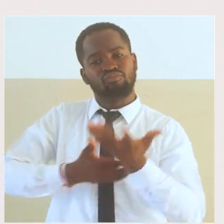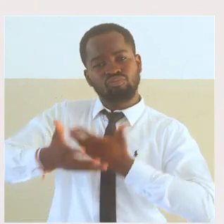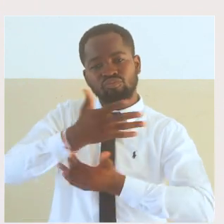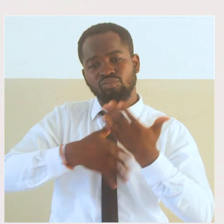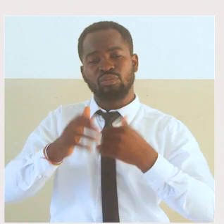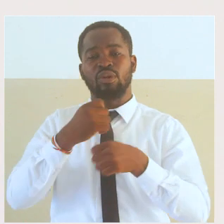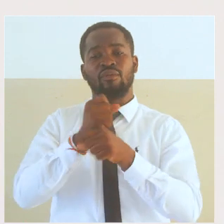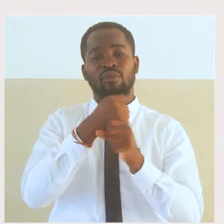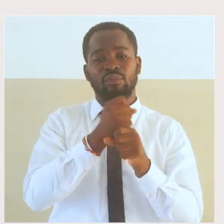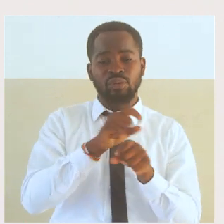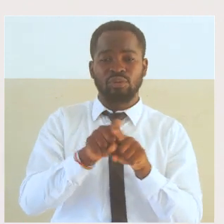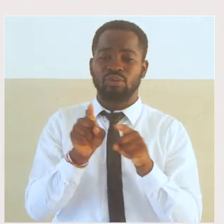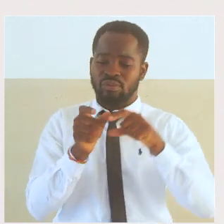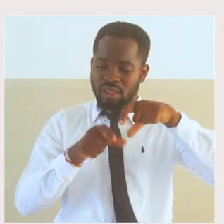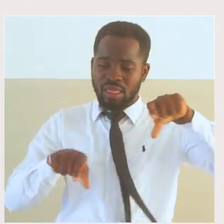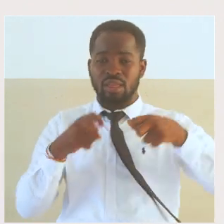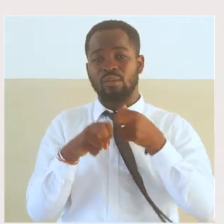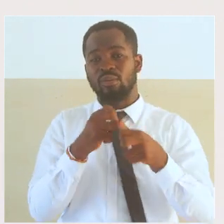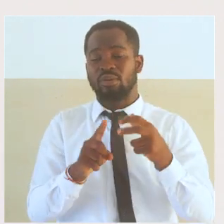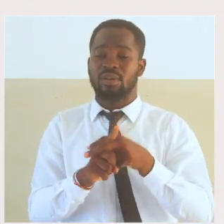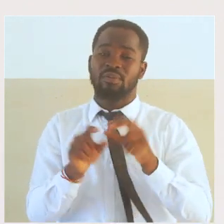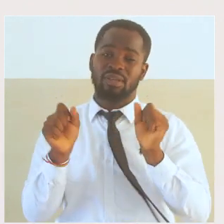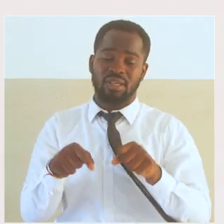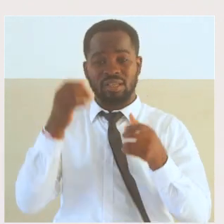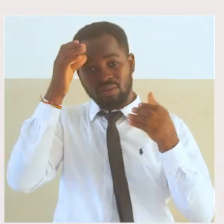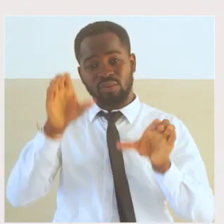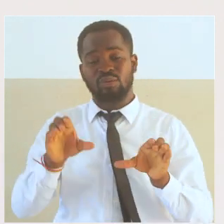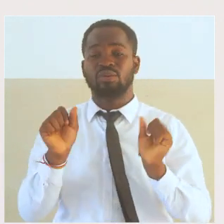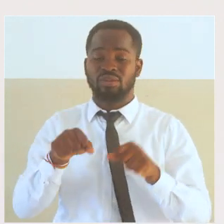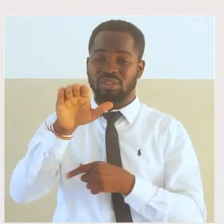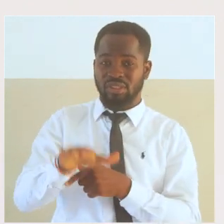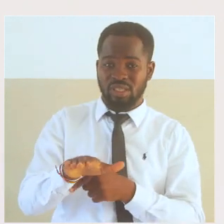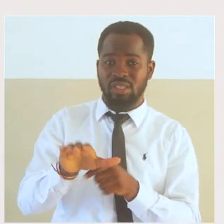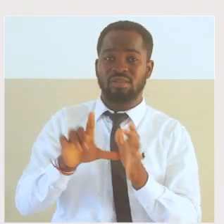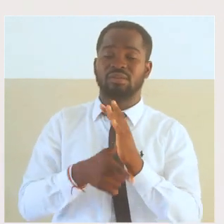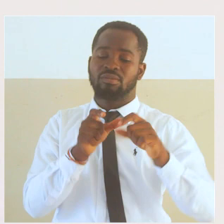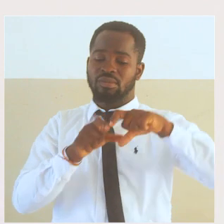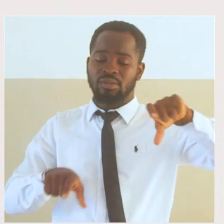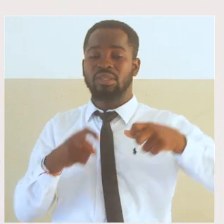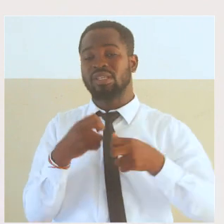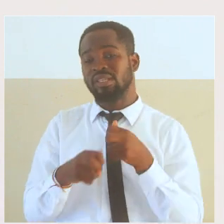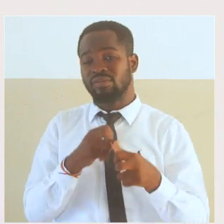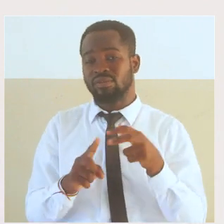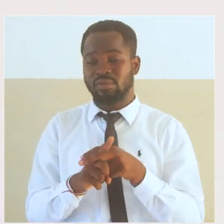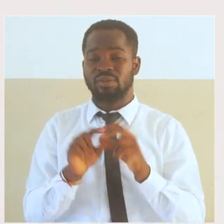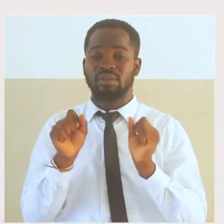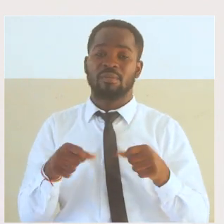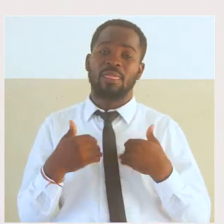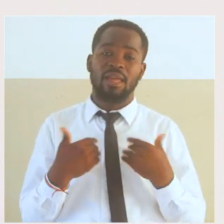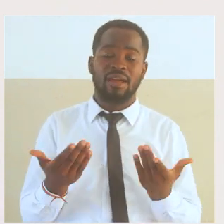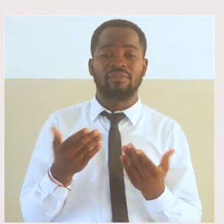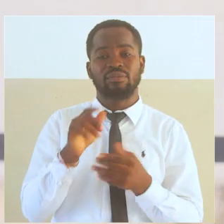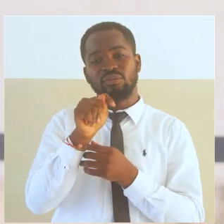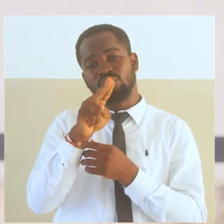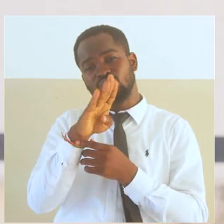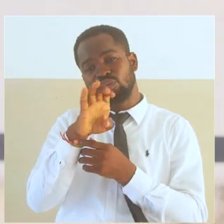your medication can also interact with the formation of the neural tube of the child. So you can also have a child with spinal